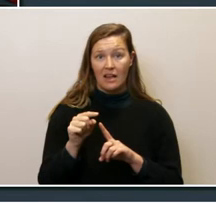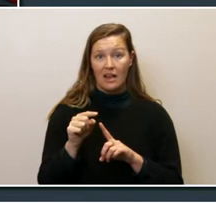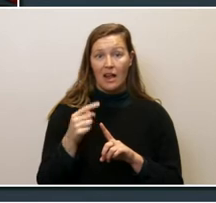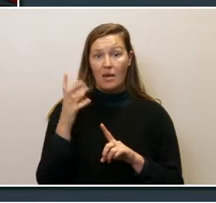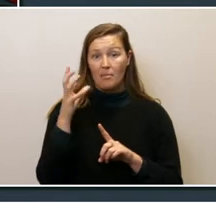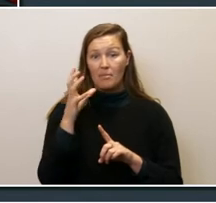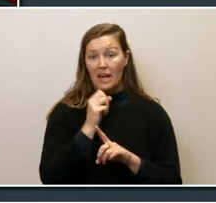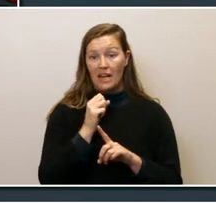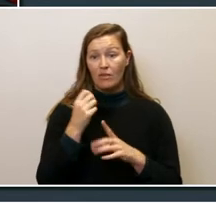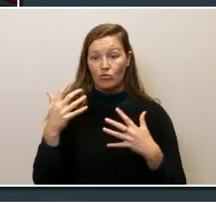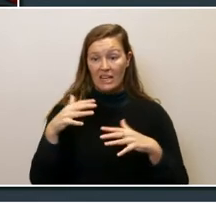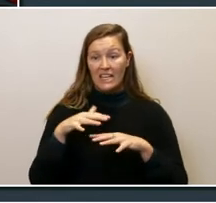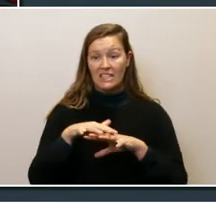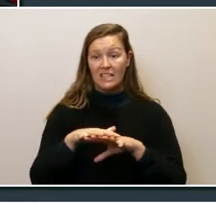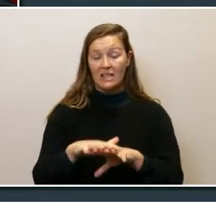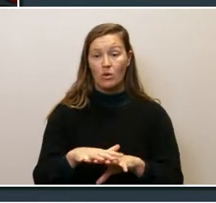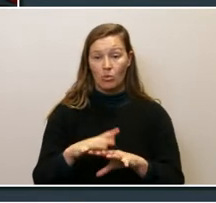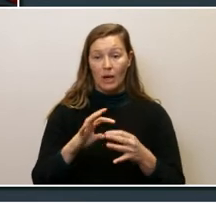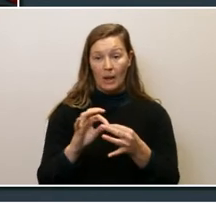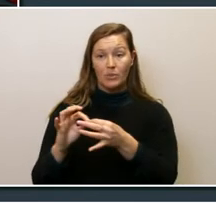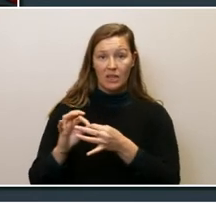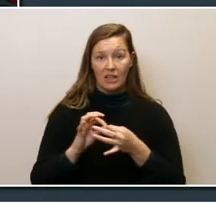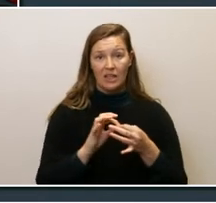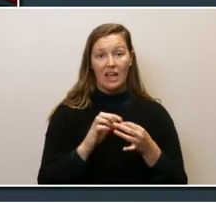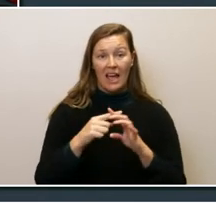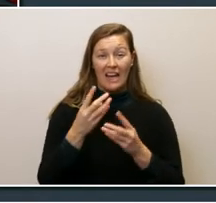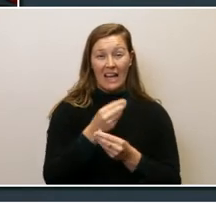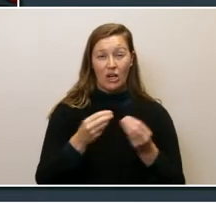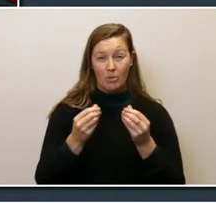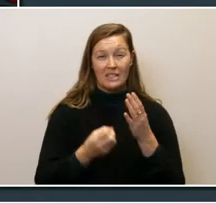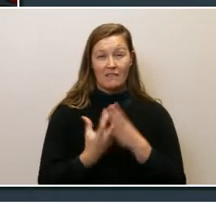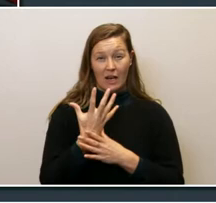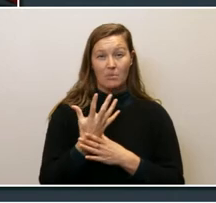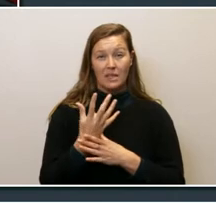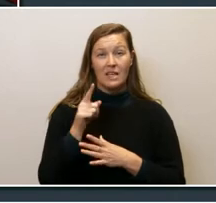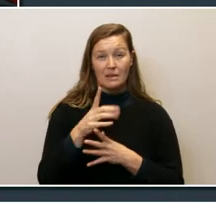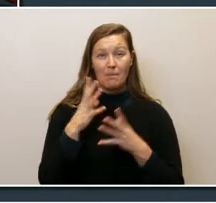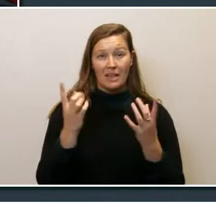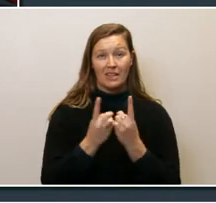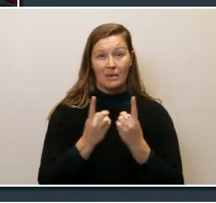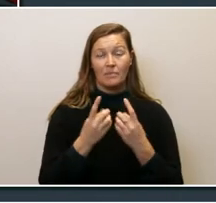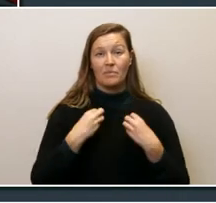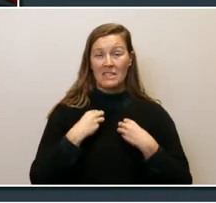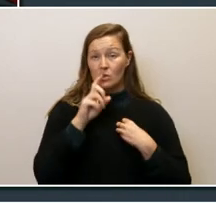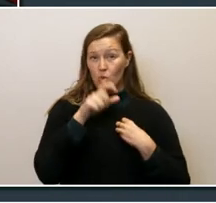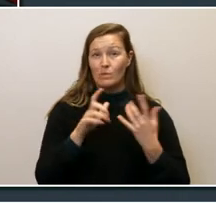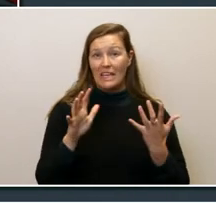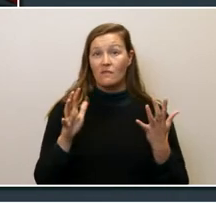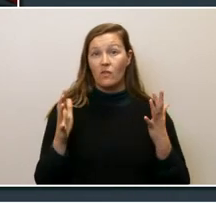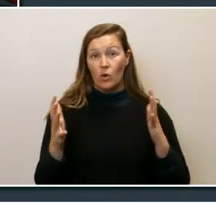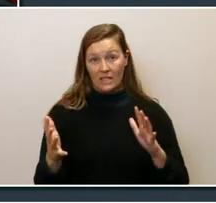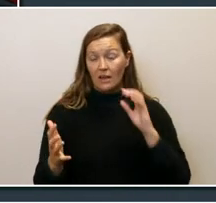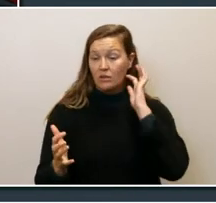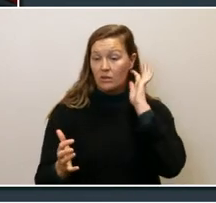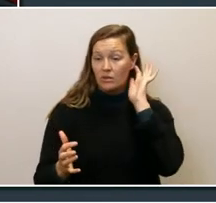would come together in areas where there are regional synergies. And economic development, for me, is the big one. Business Hawke's Bay has fallen down, and I think that